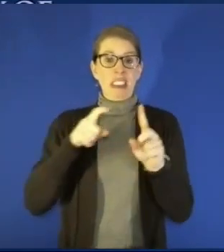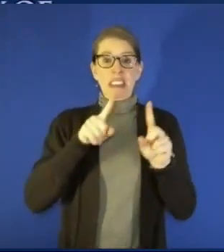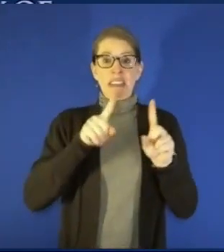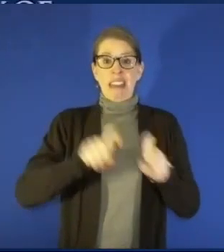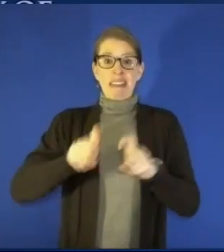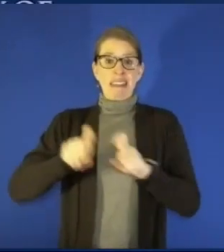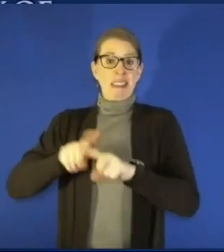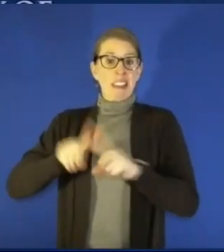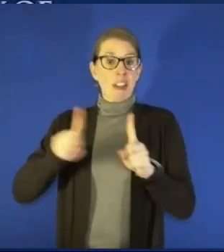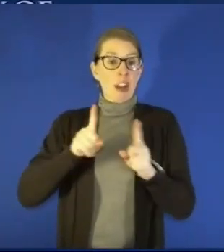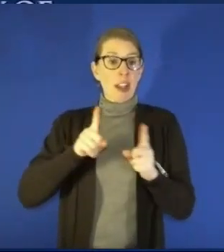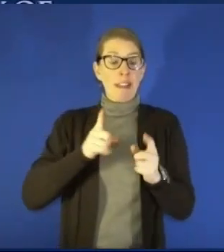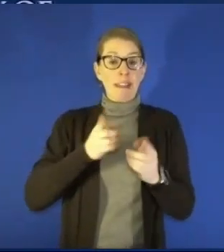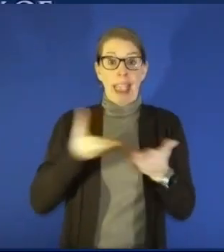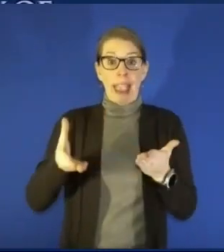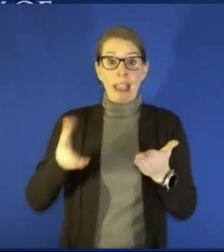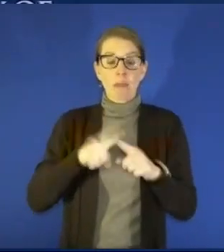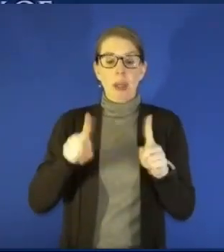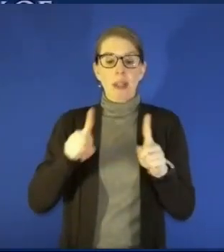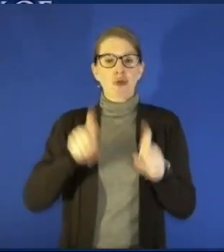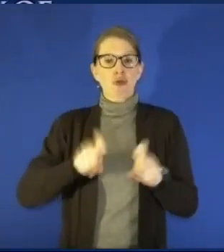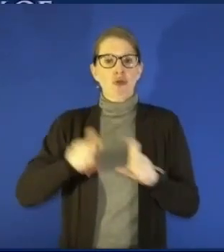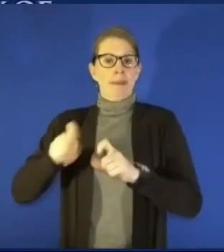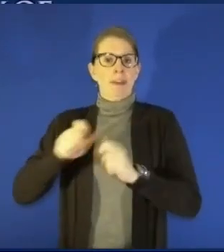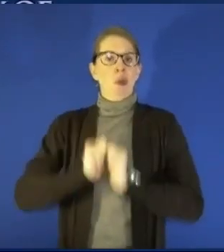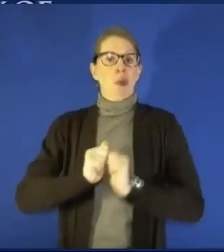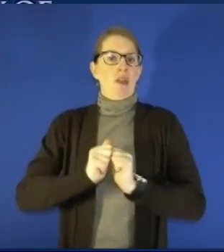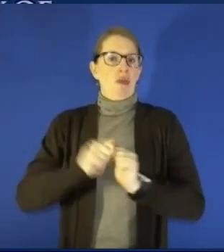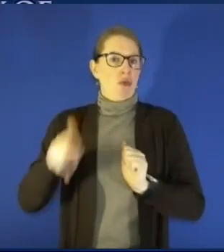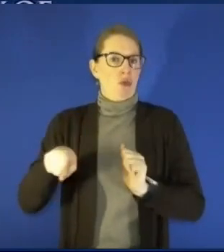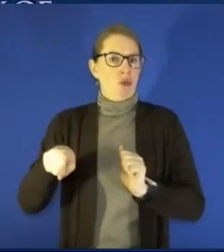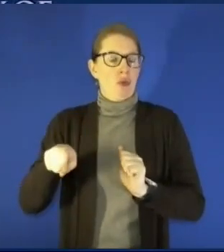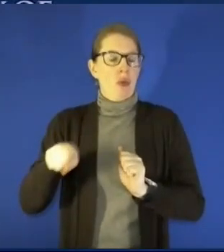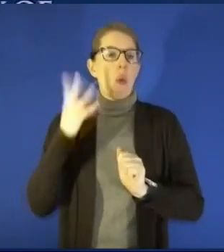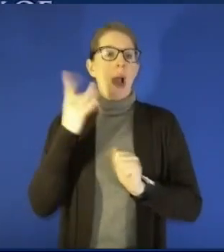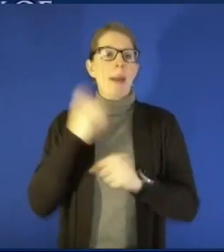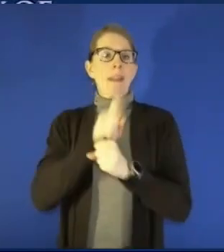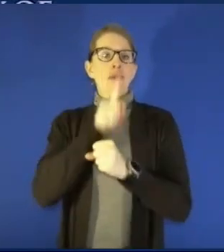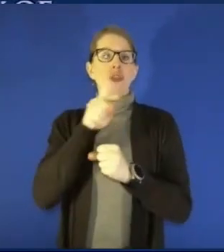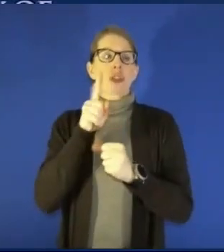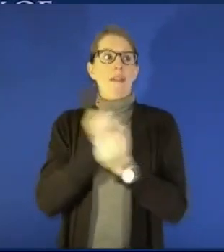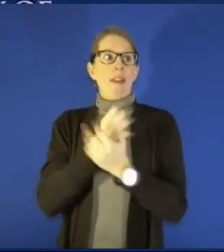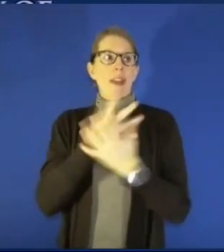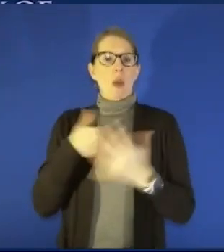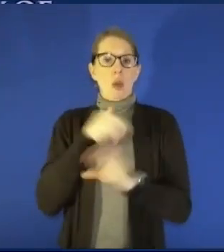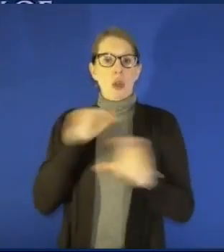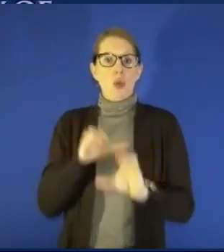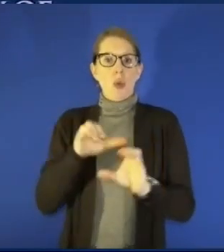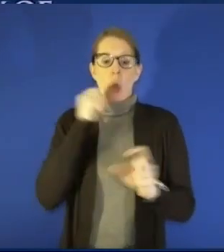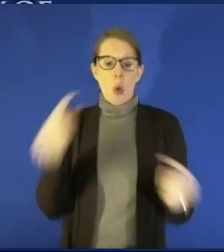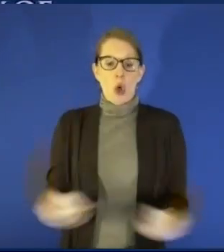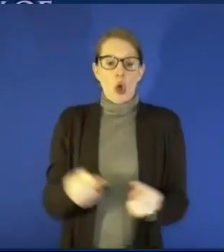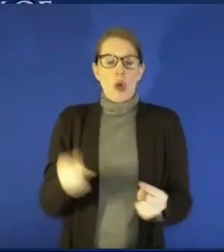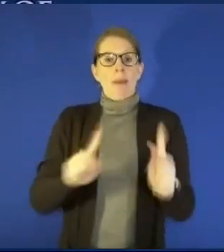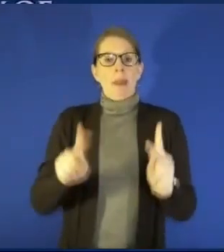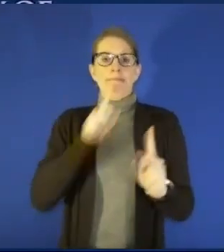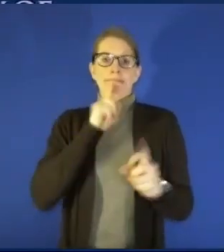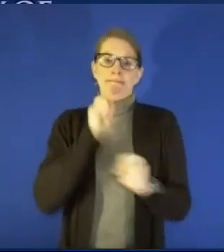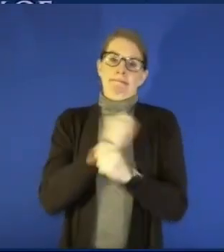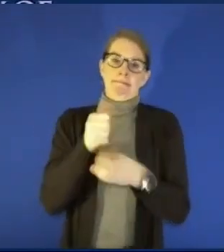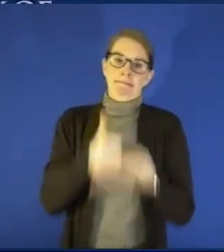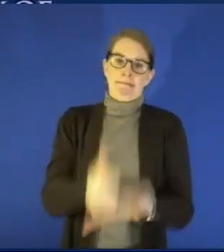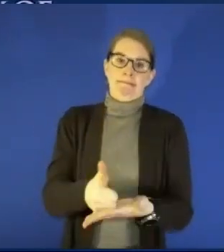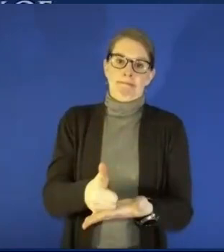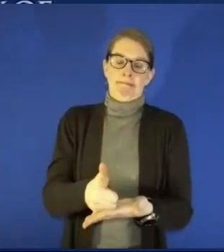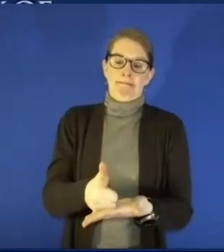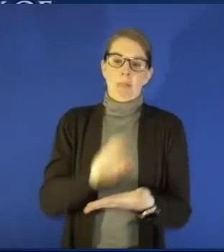to try it together so we can make sure that the things we're doing don't hurt people and actually help bring benefit.